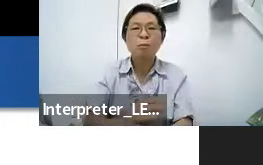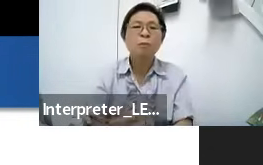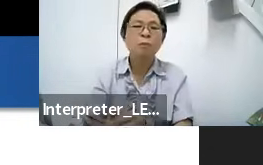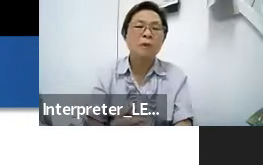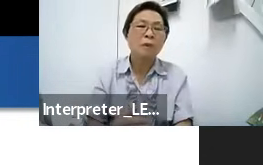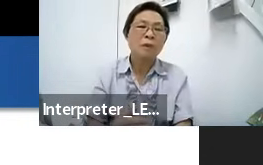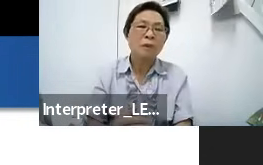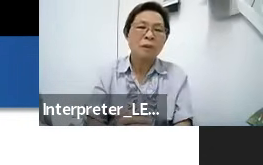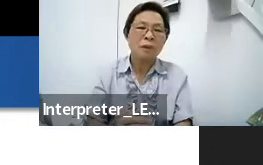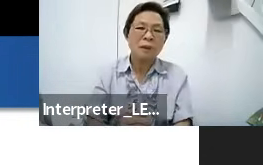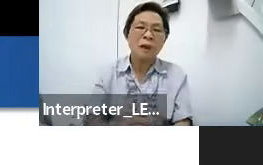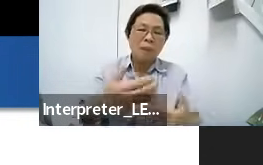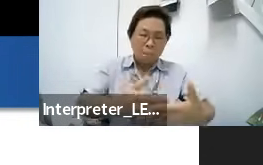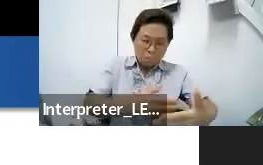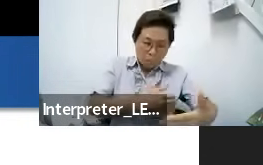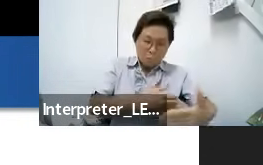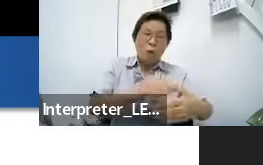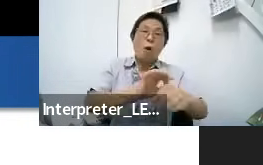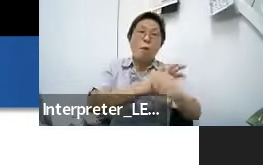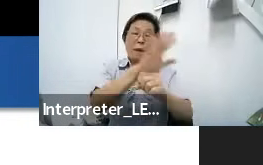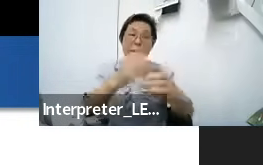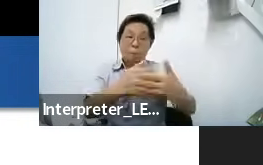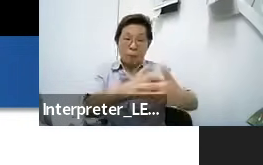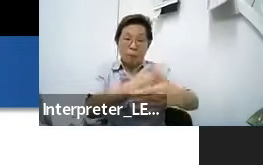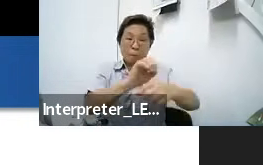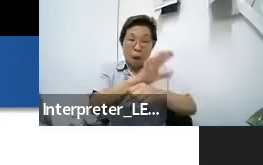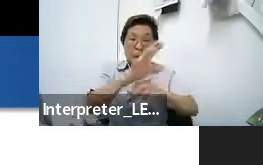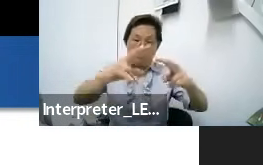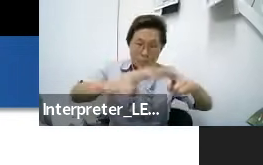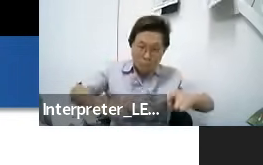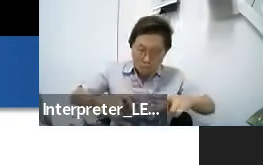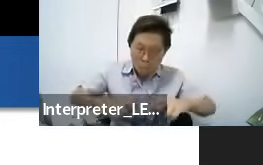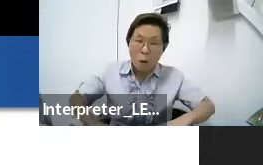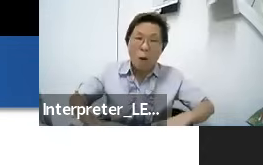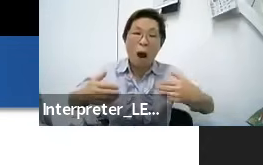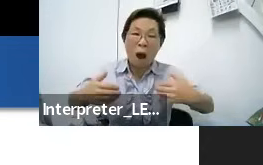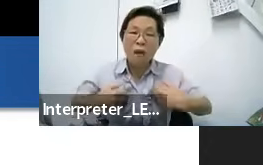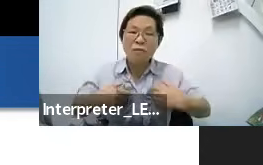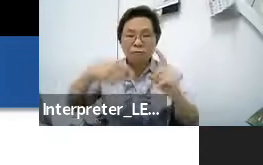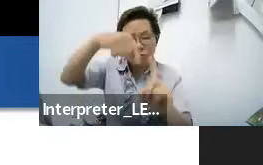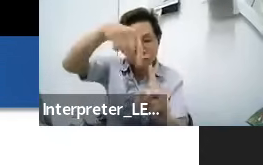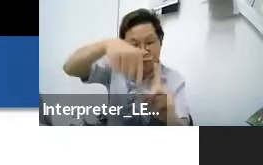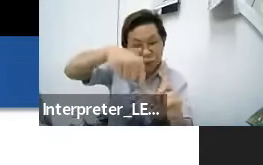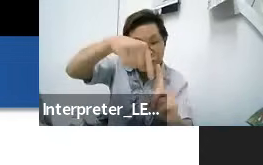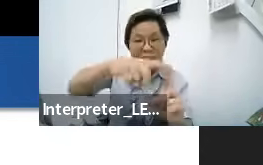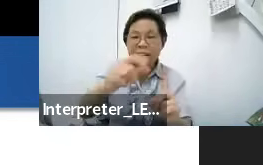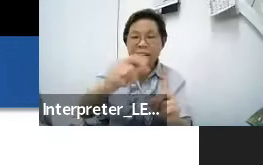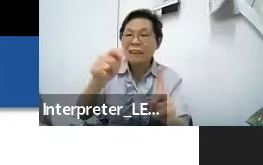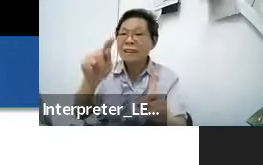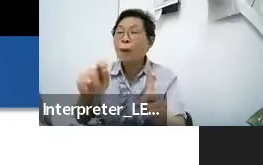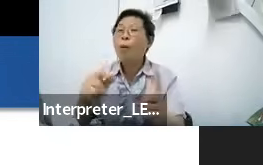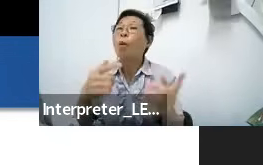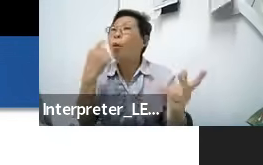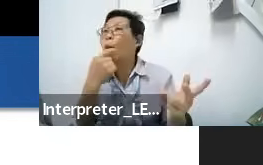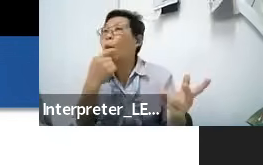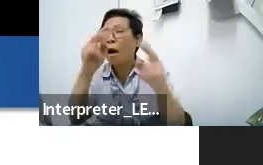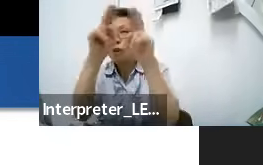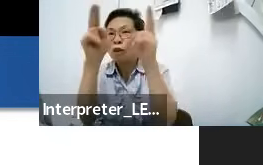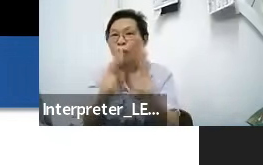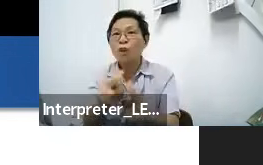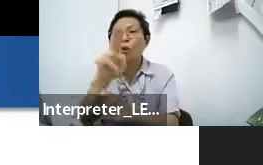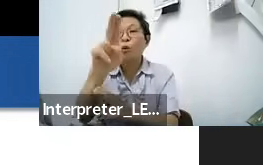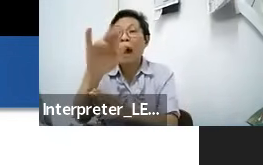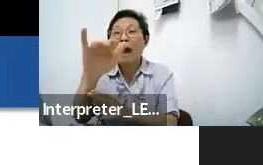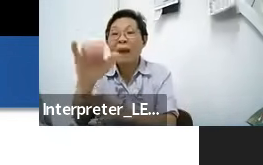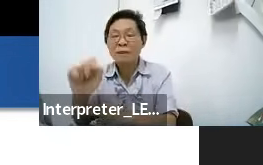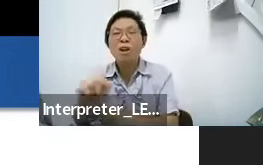So pre-pandemic analysis of the available data by the UNESCO UIS